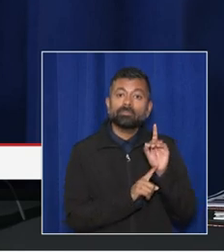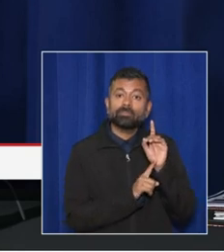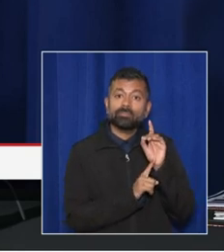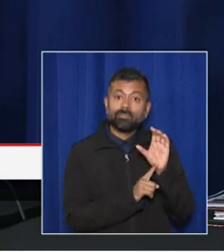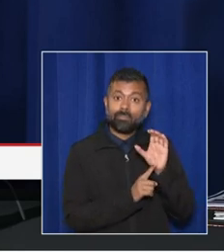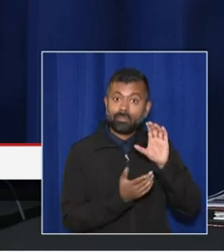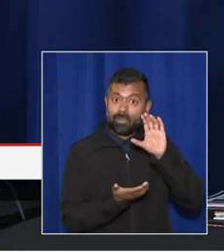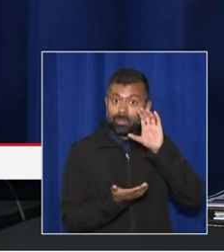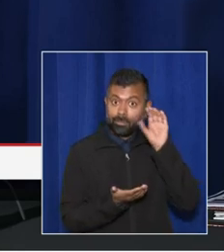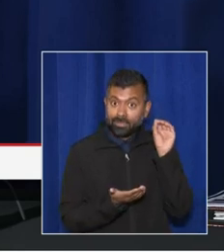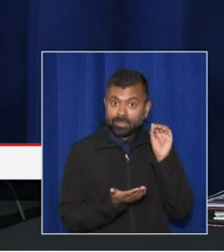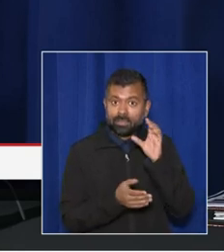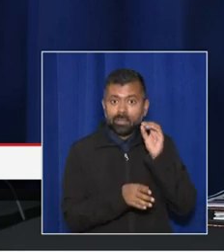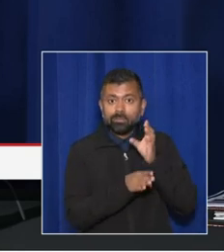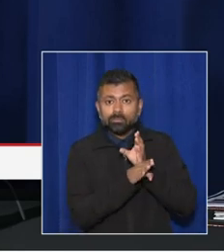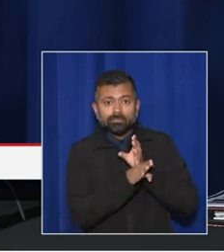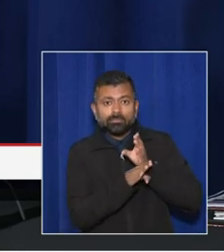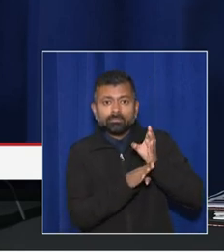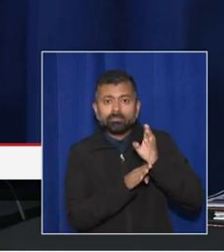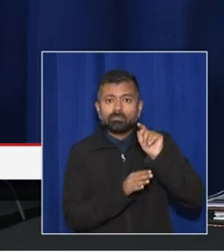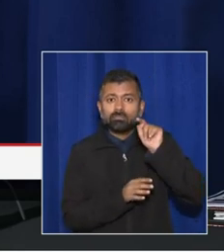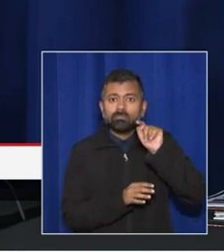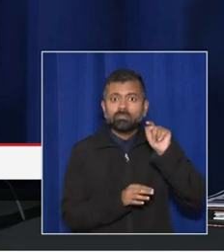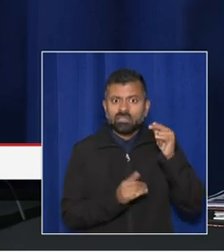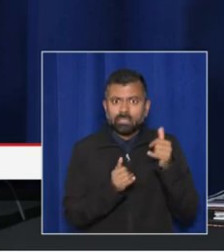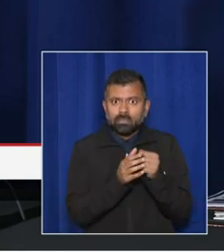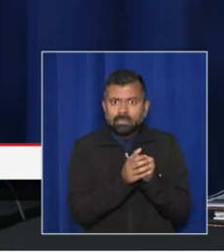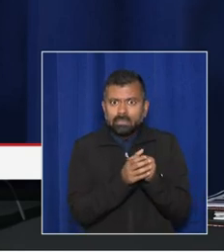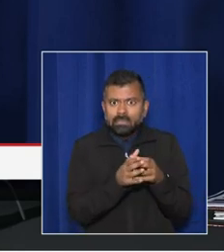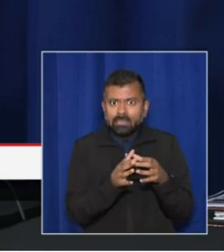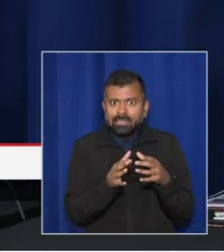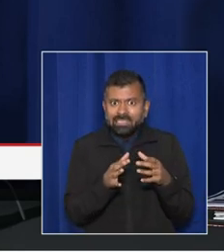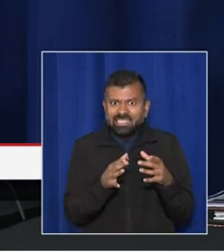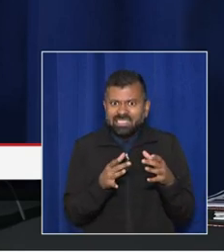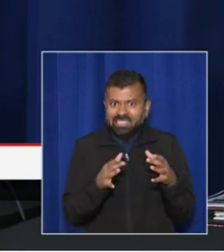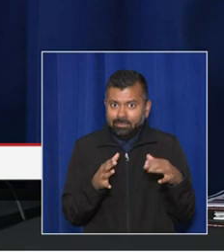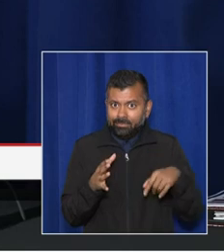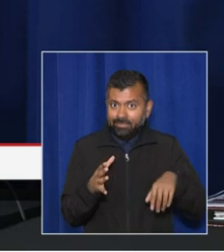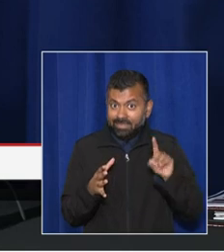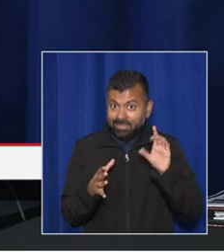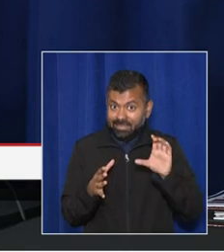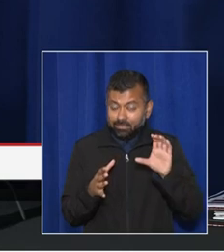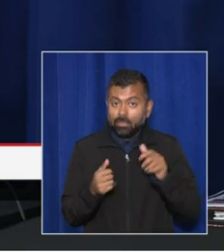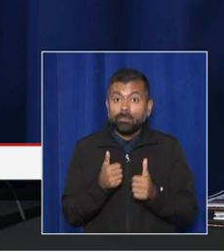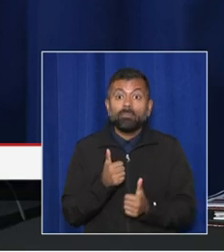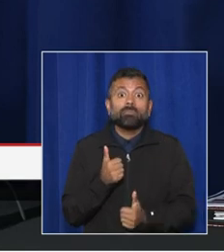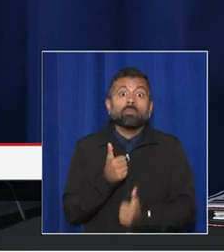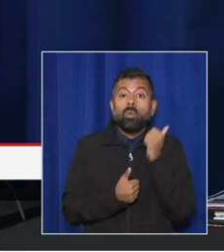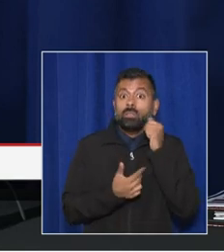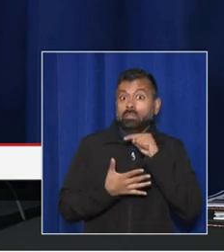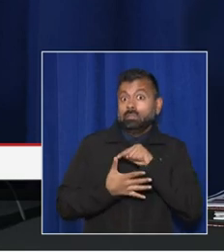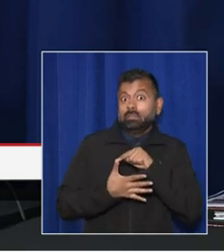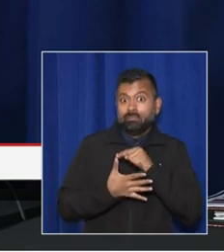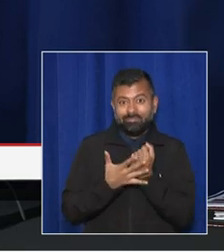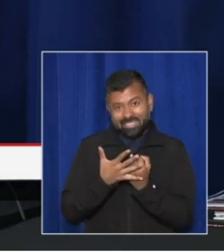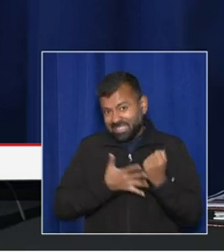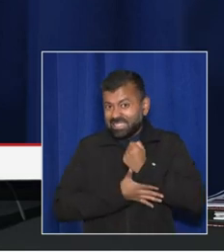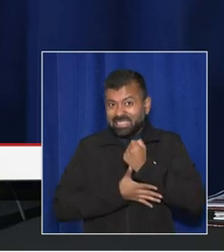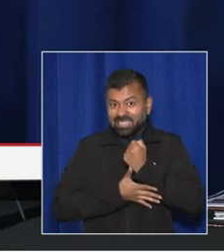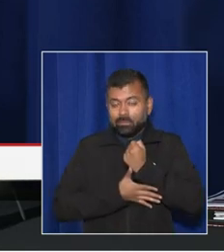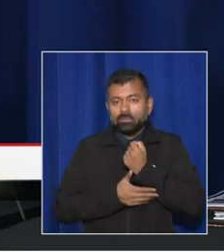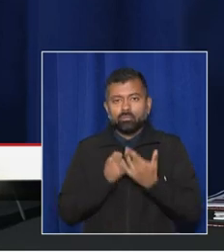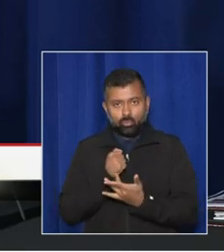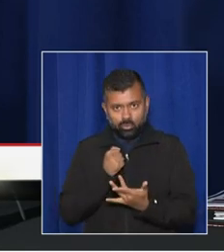this region as well, are in technology, that continues to grow, in healthcare, as well as